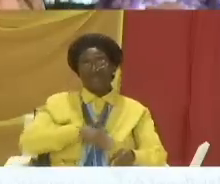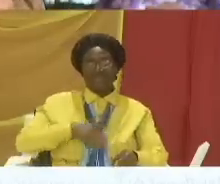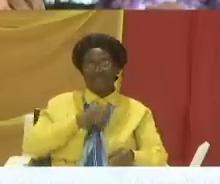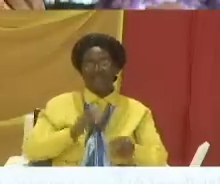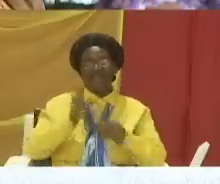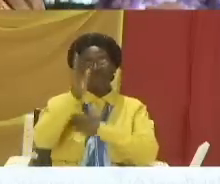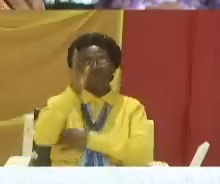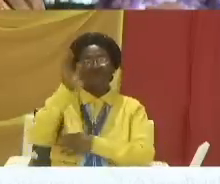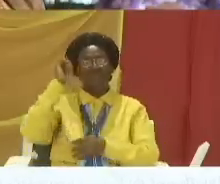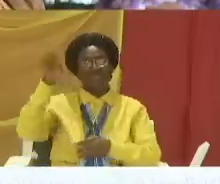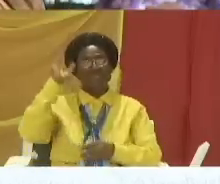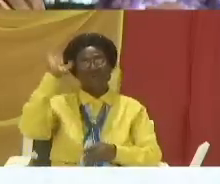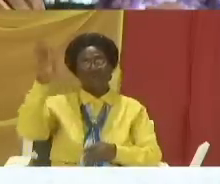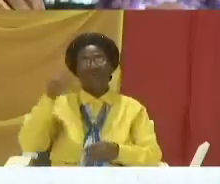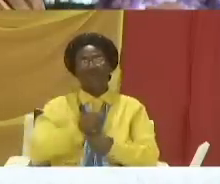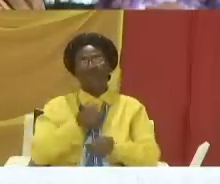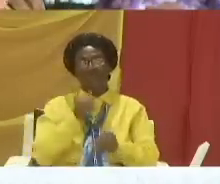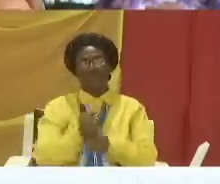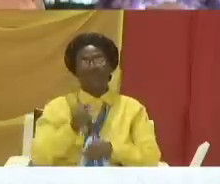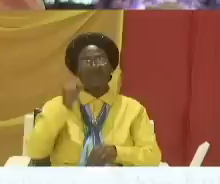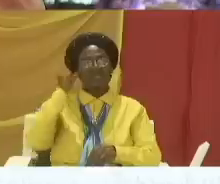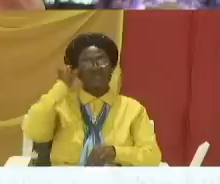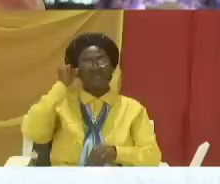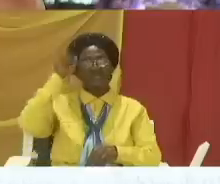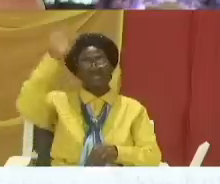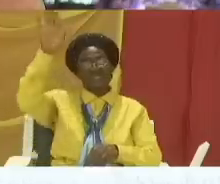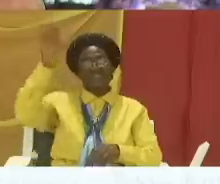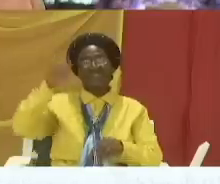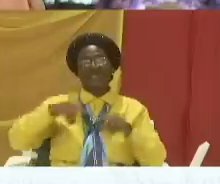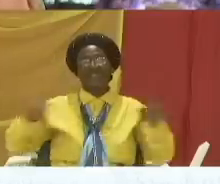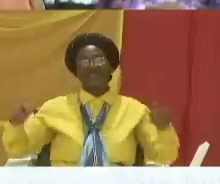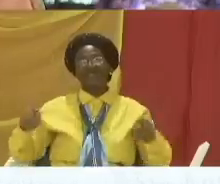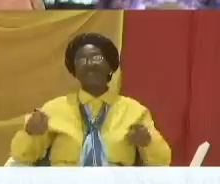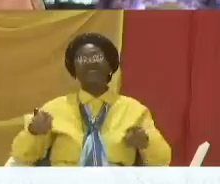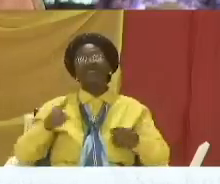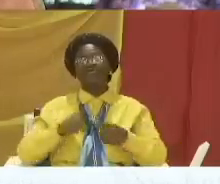enemies to be at peace with him.